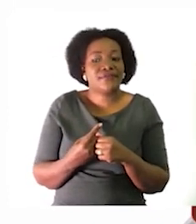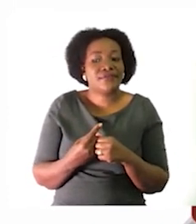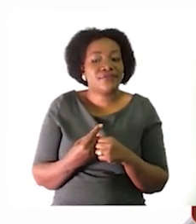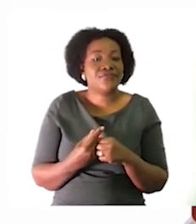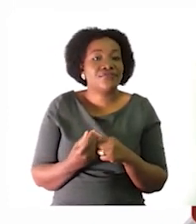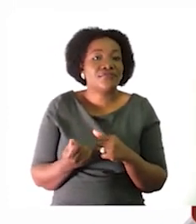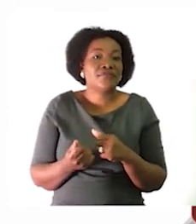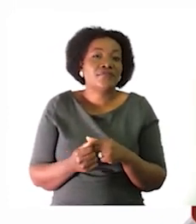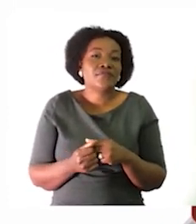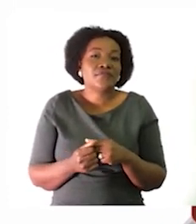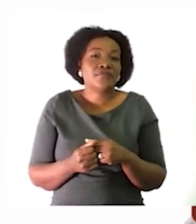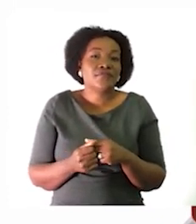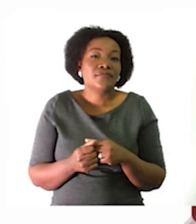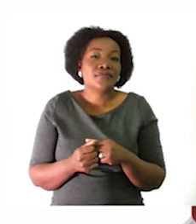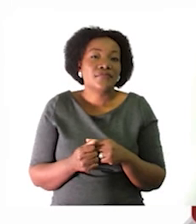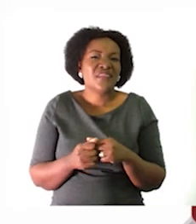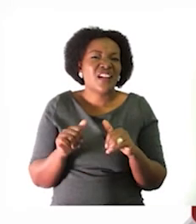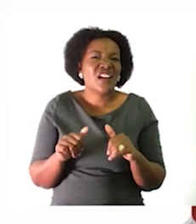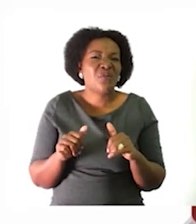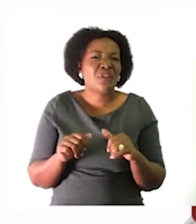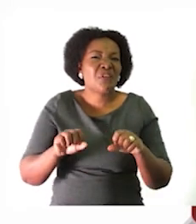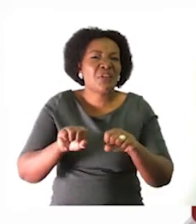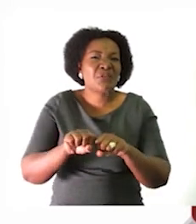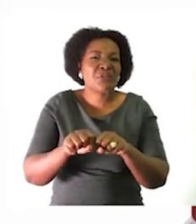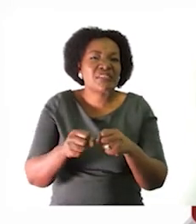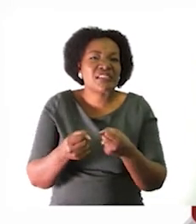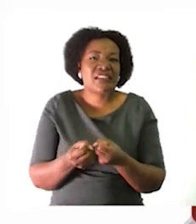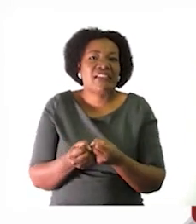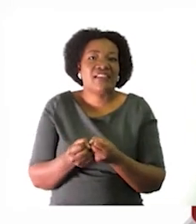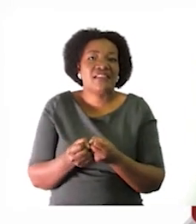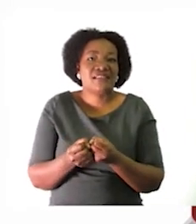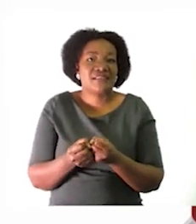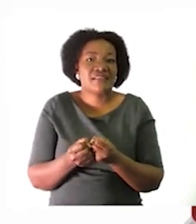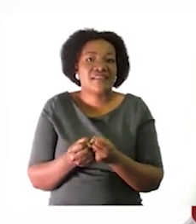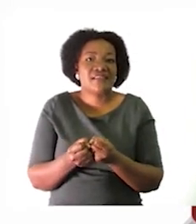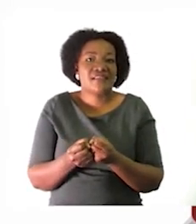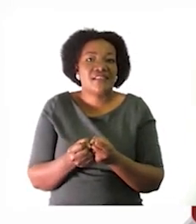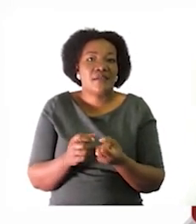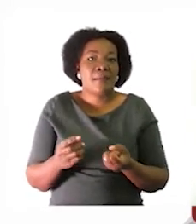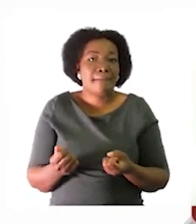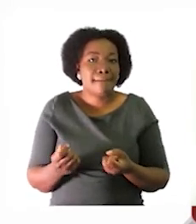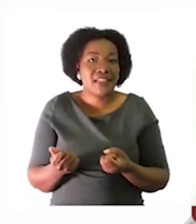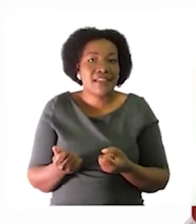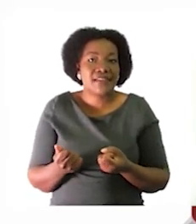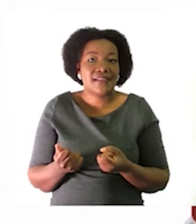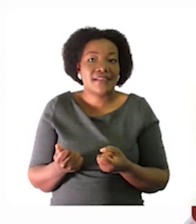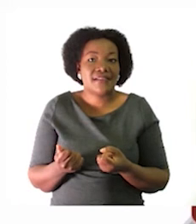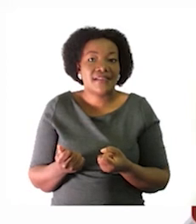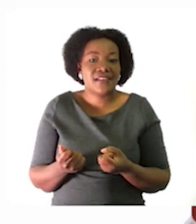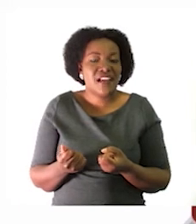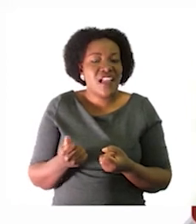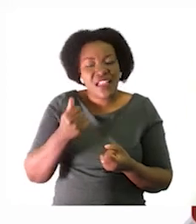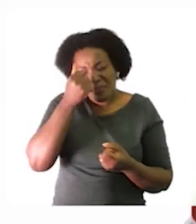Okay, now here we are going to decompose money, break up money. Remember we have